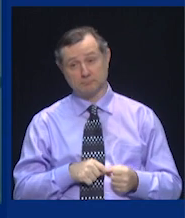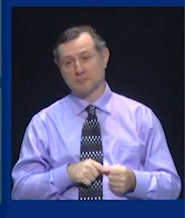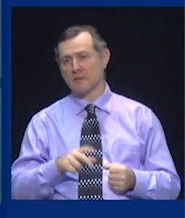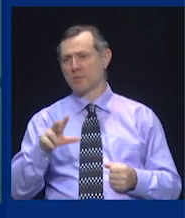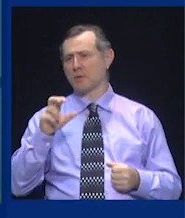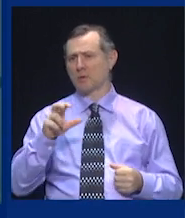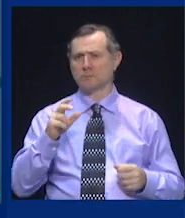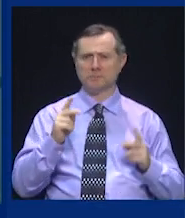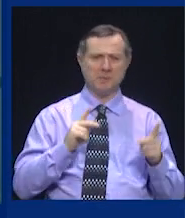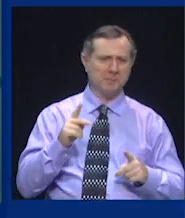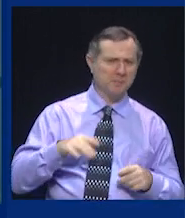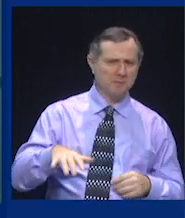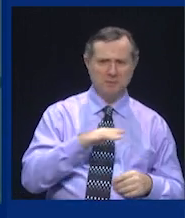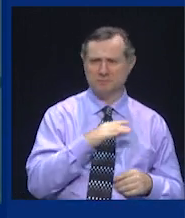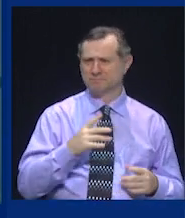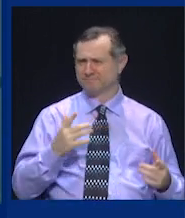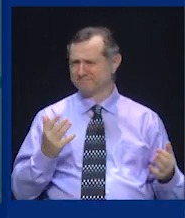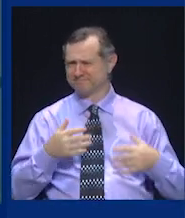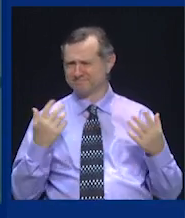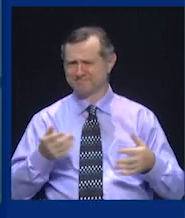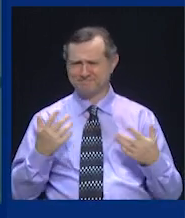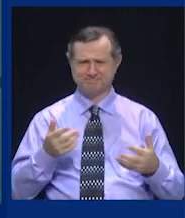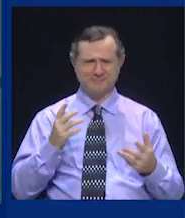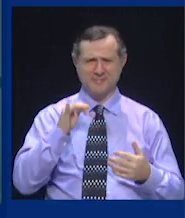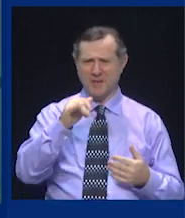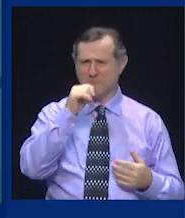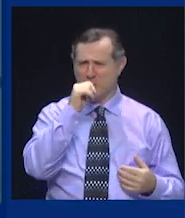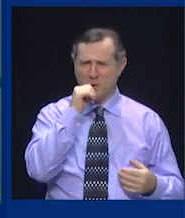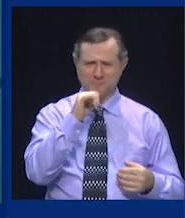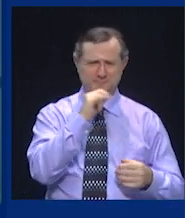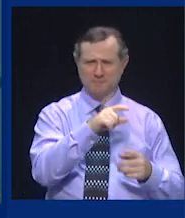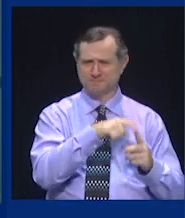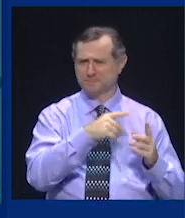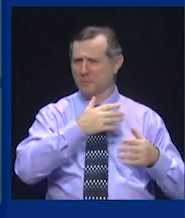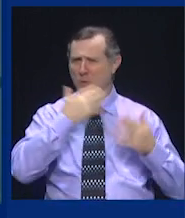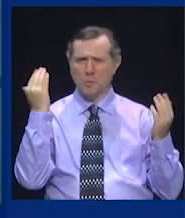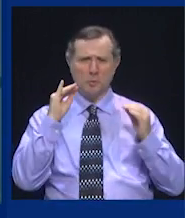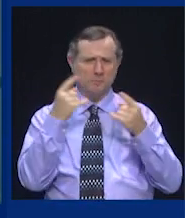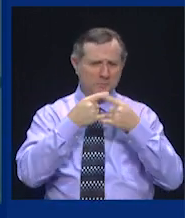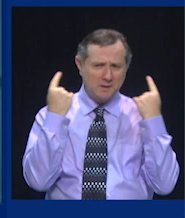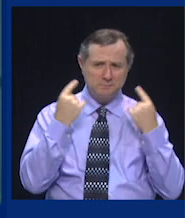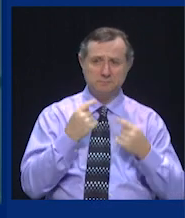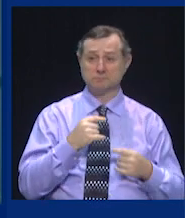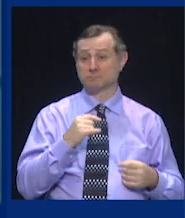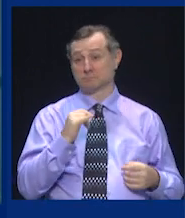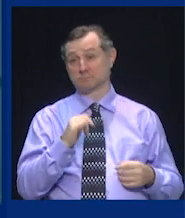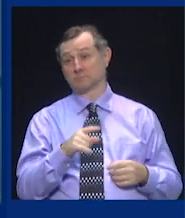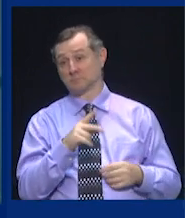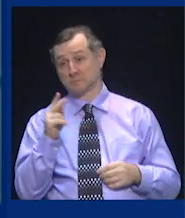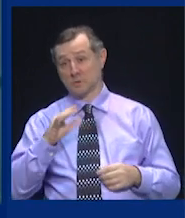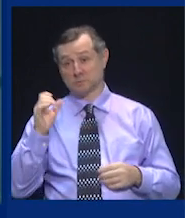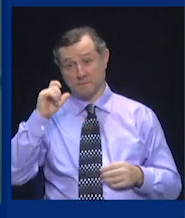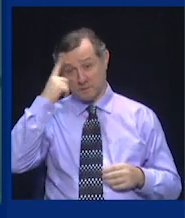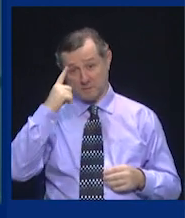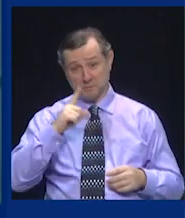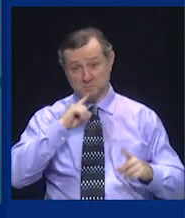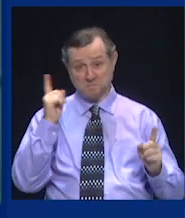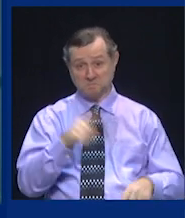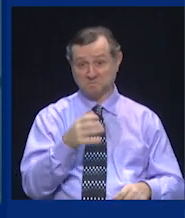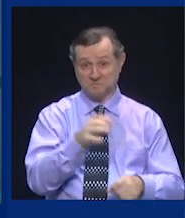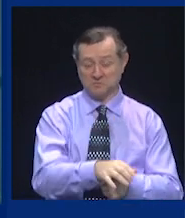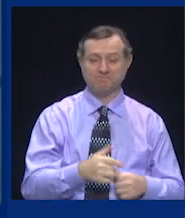people in front of a bar with no masks and no enforcement. Because when people see you're